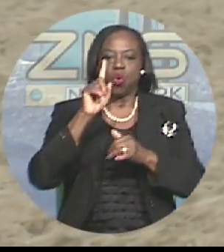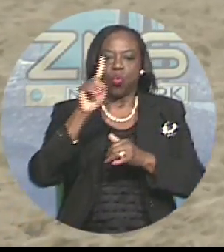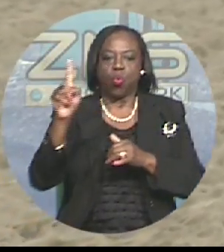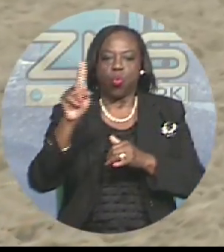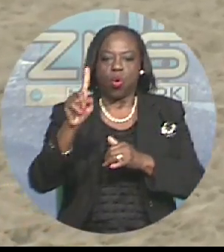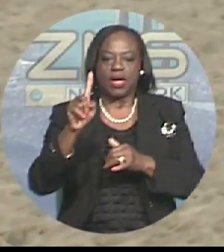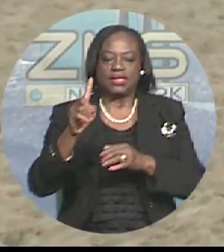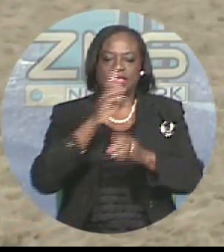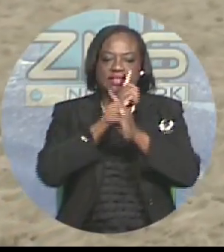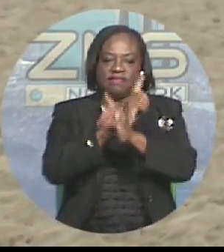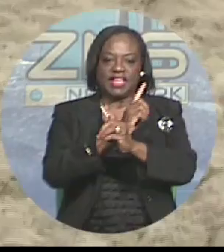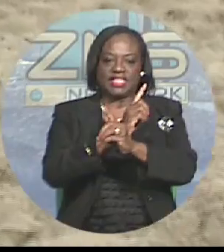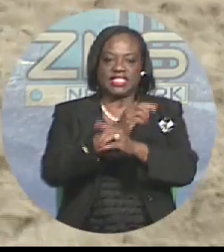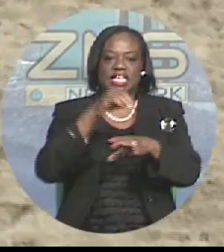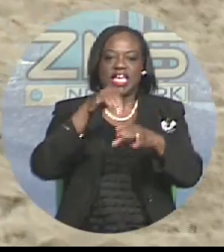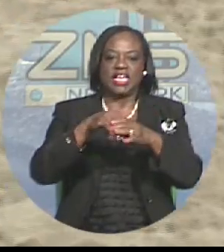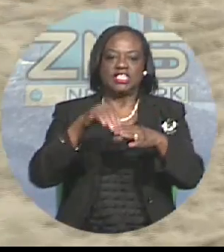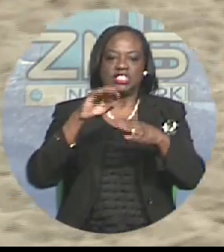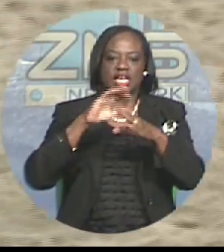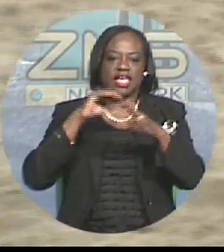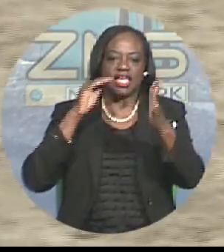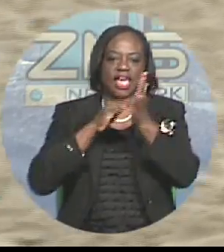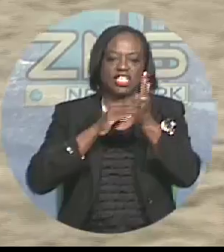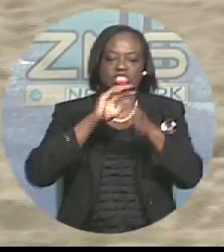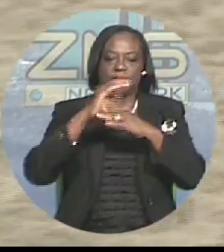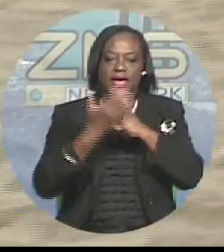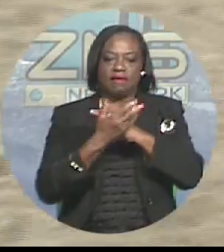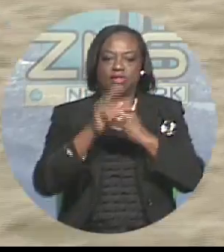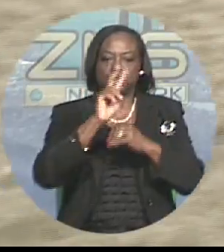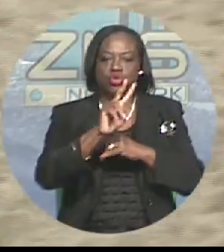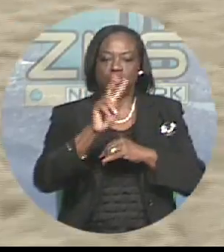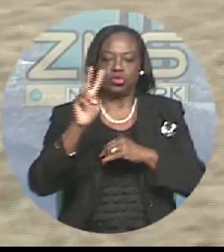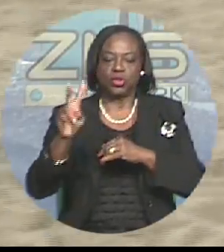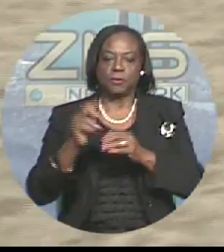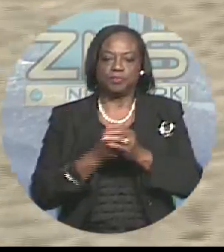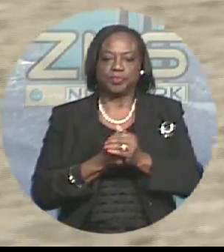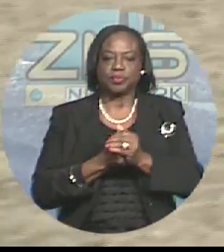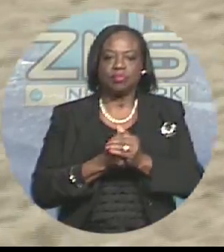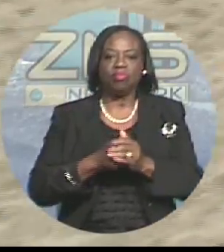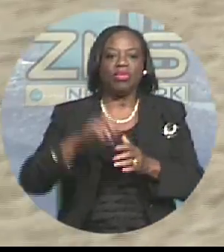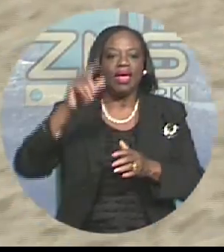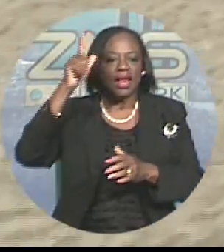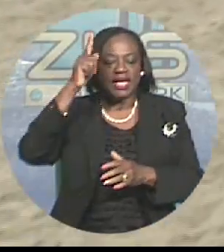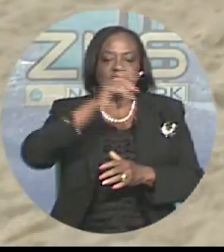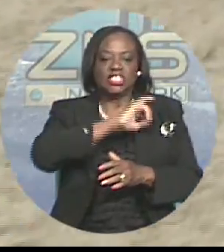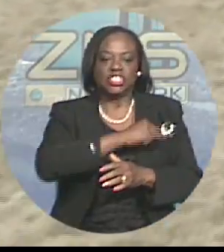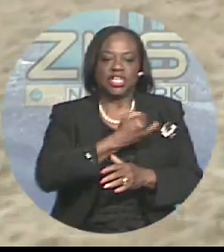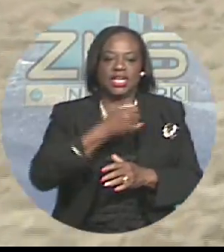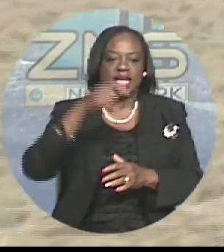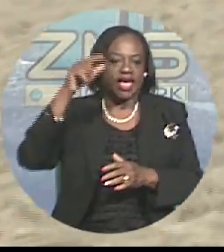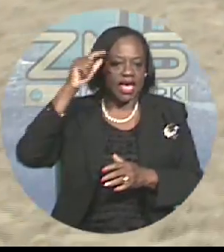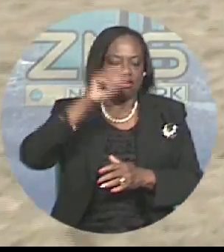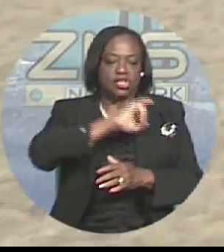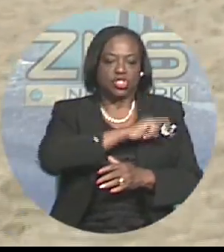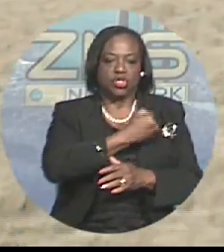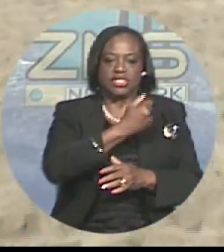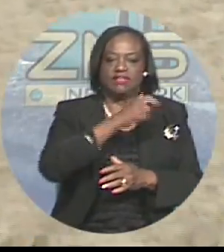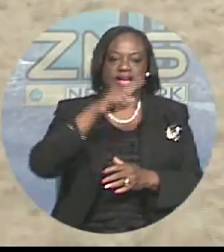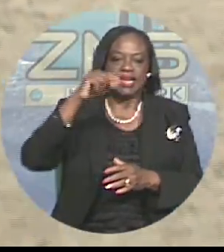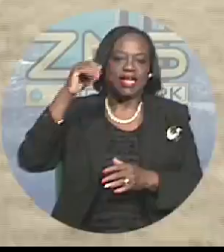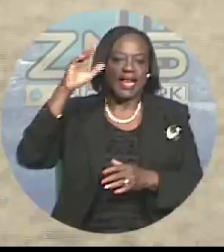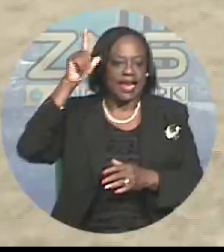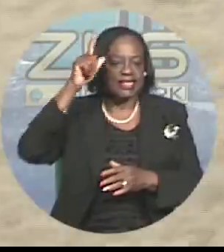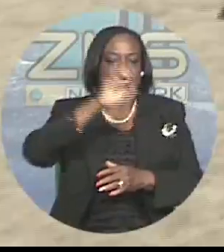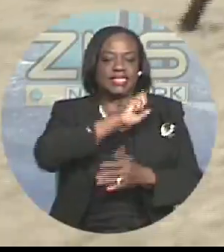who were set up in 2-2. Getting the start for the Bahamas were Dwayne Forbes, Neslie Jane, Gary Joseph, Ivan Roll, and Leslie